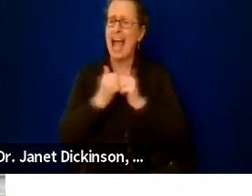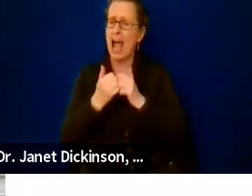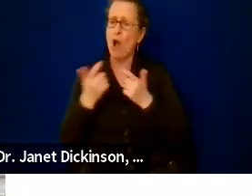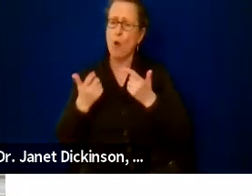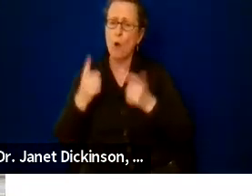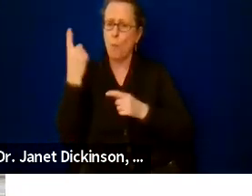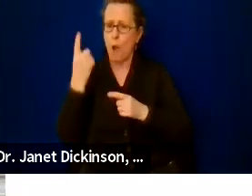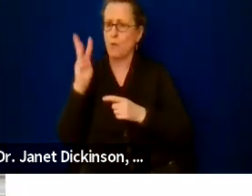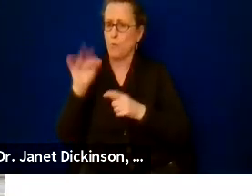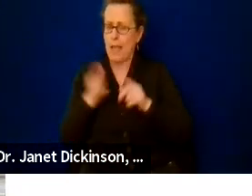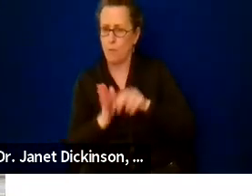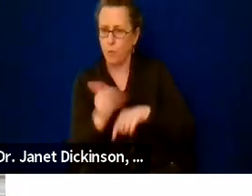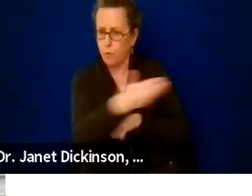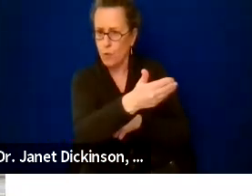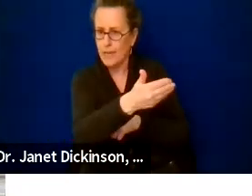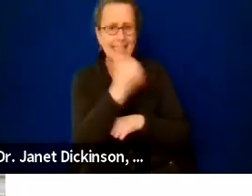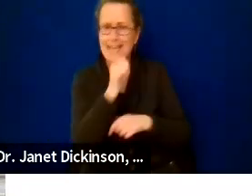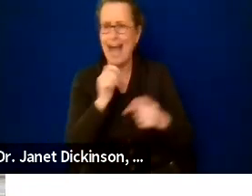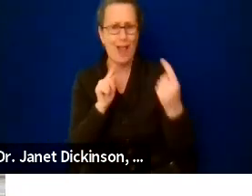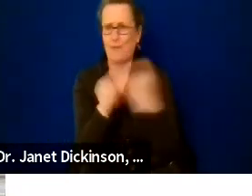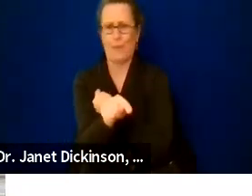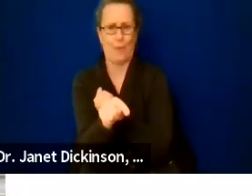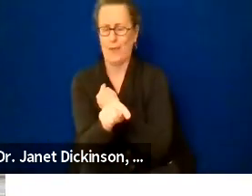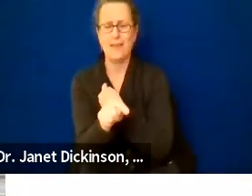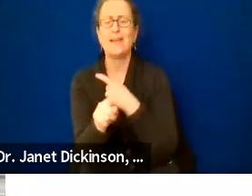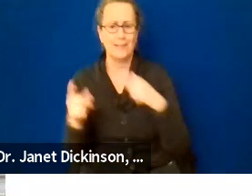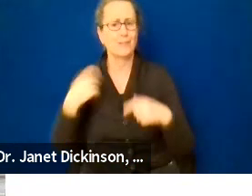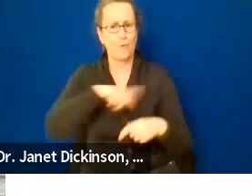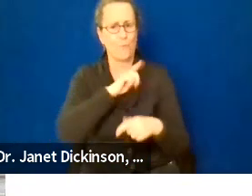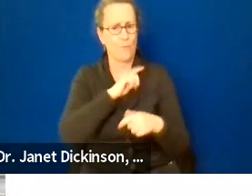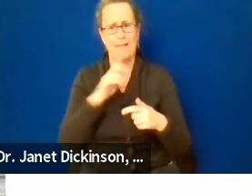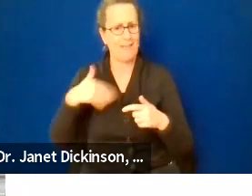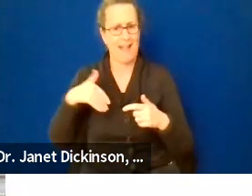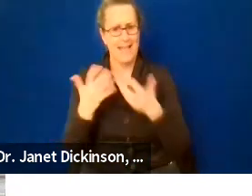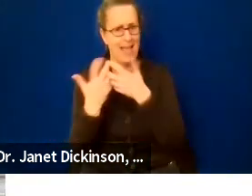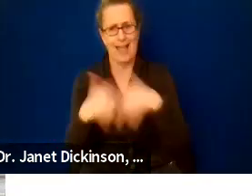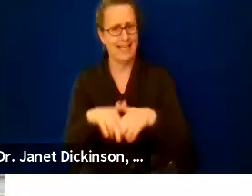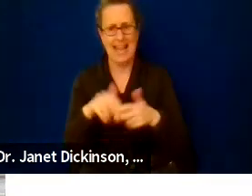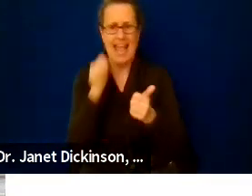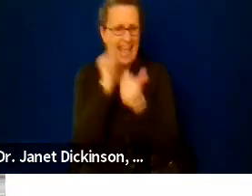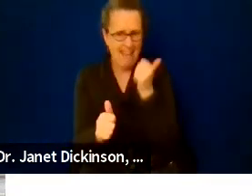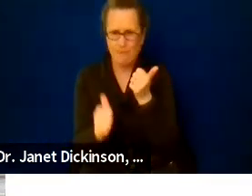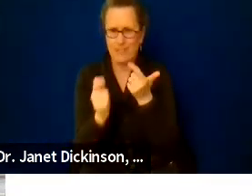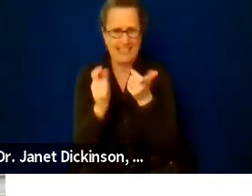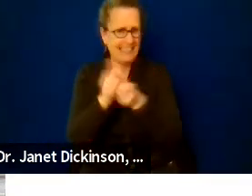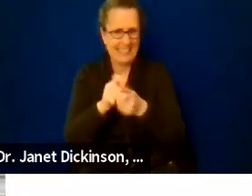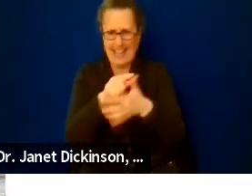that, I will be sure to share it with you. Thank you. Thanks. Principal Goodwin?